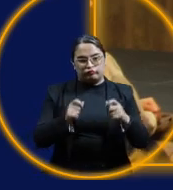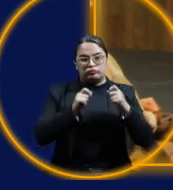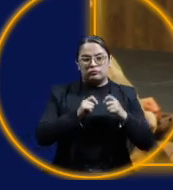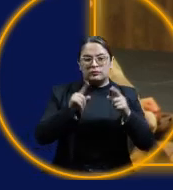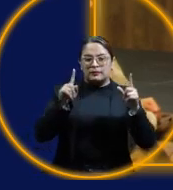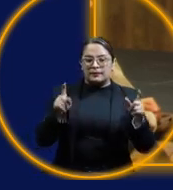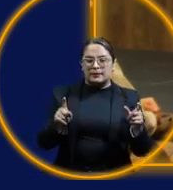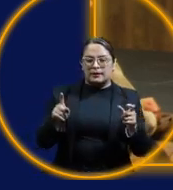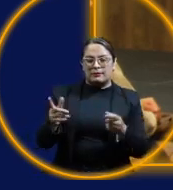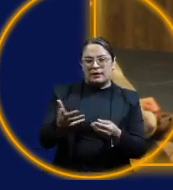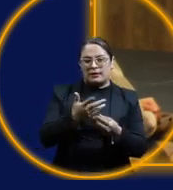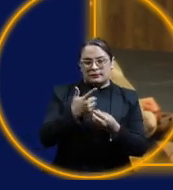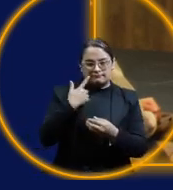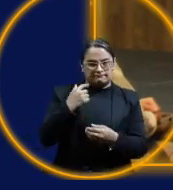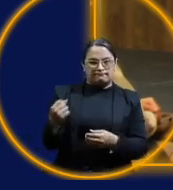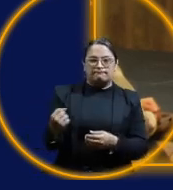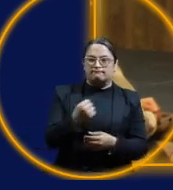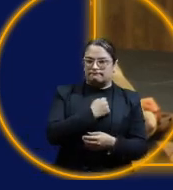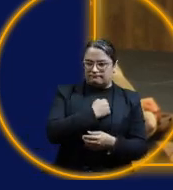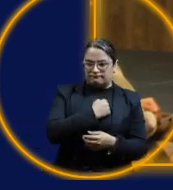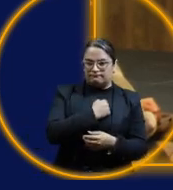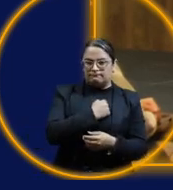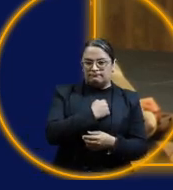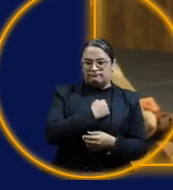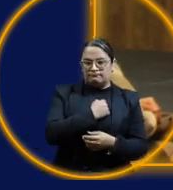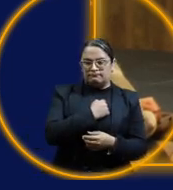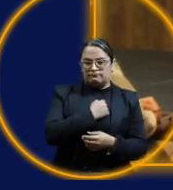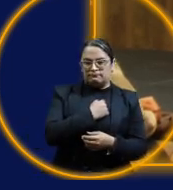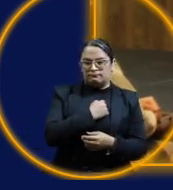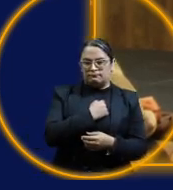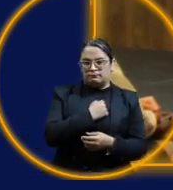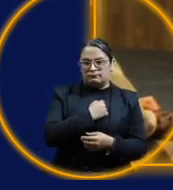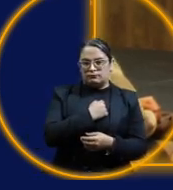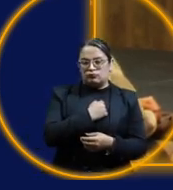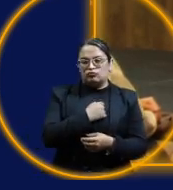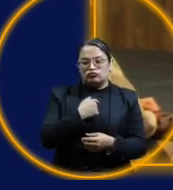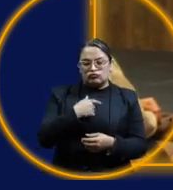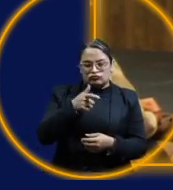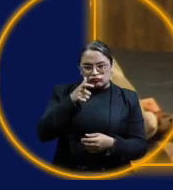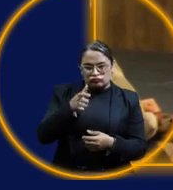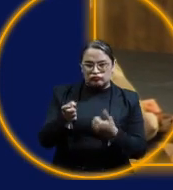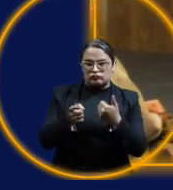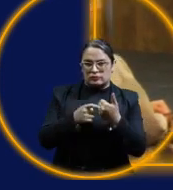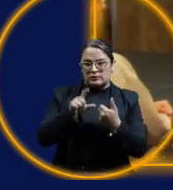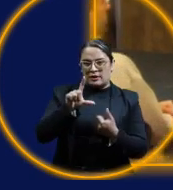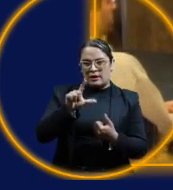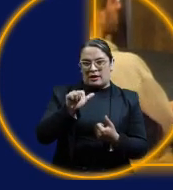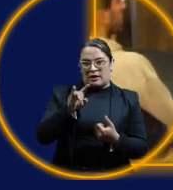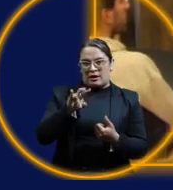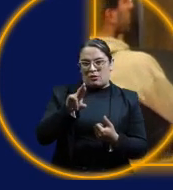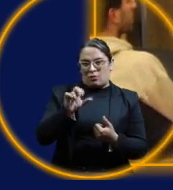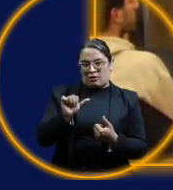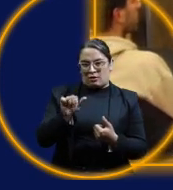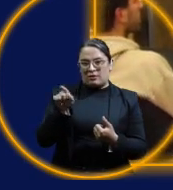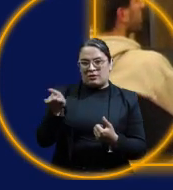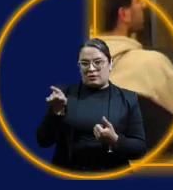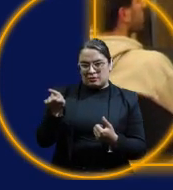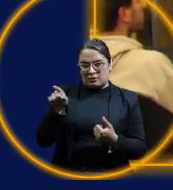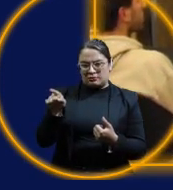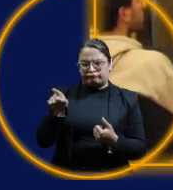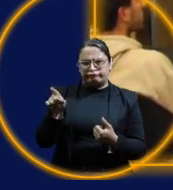fortune today of speaking with One of my favorite artists I follow her career for